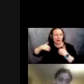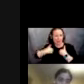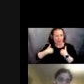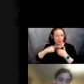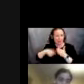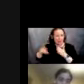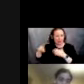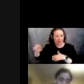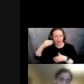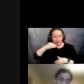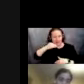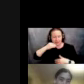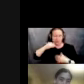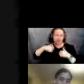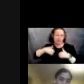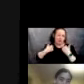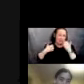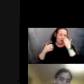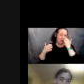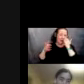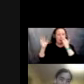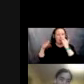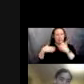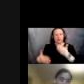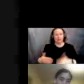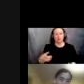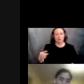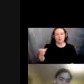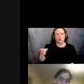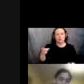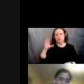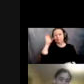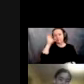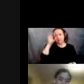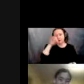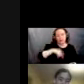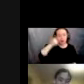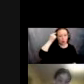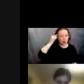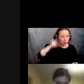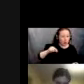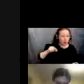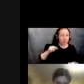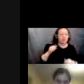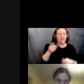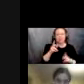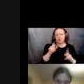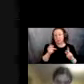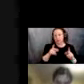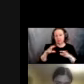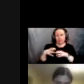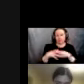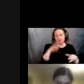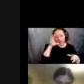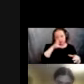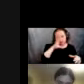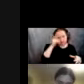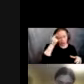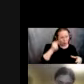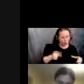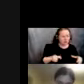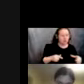so he goes prospecting. He and Novello go prospecting with a few other people. And so